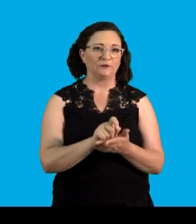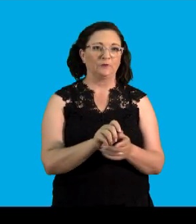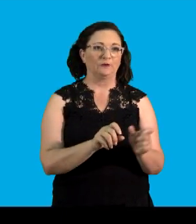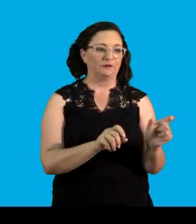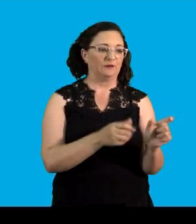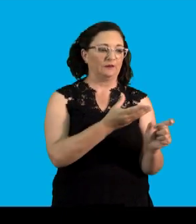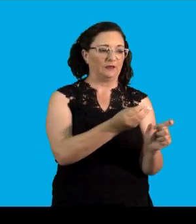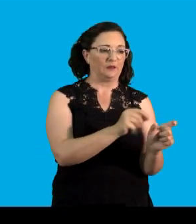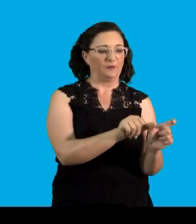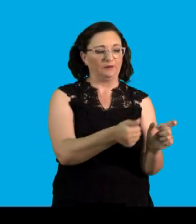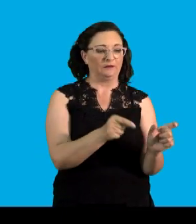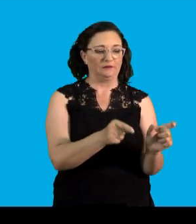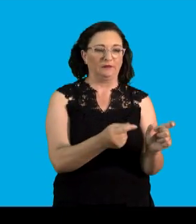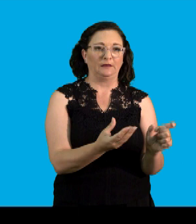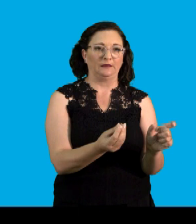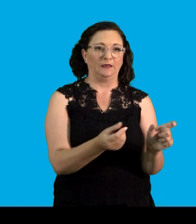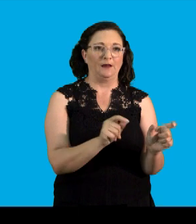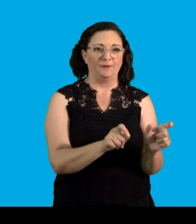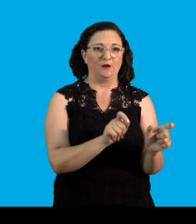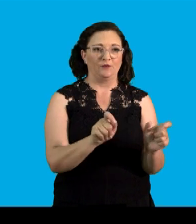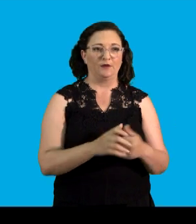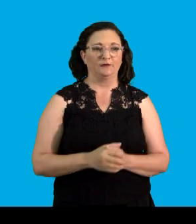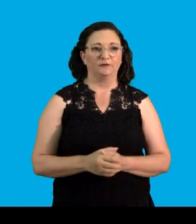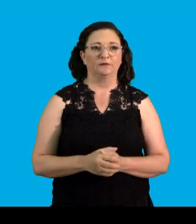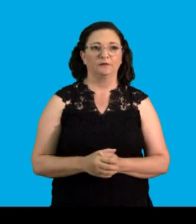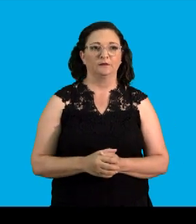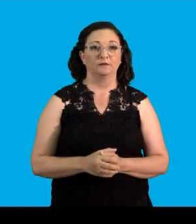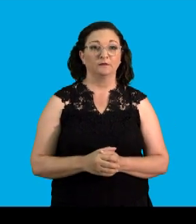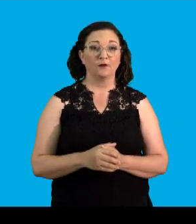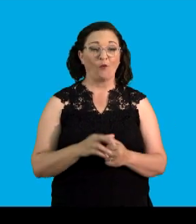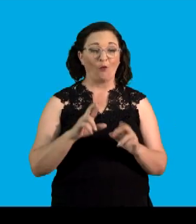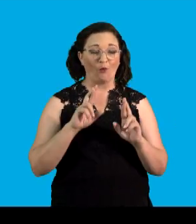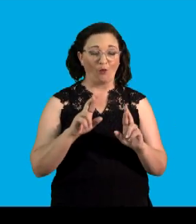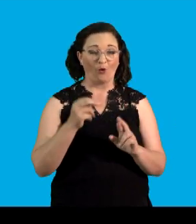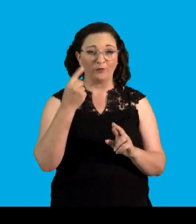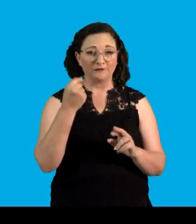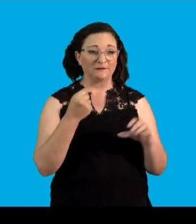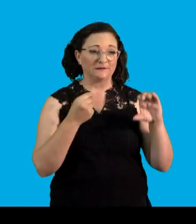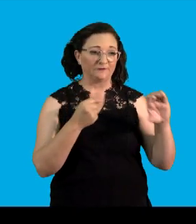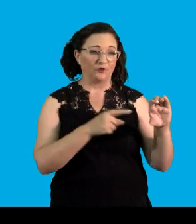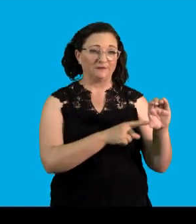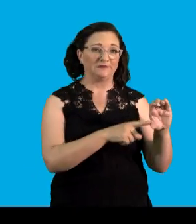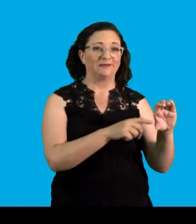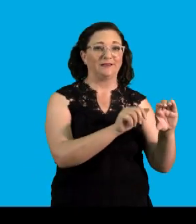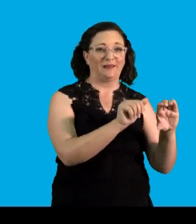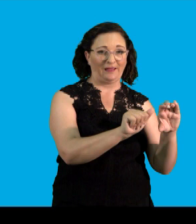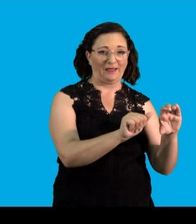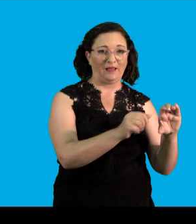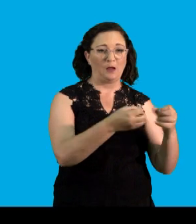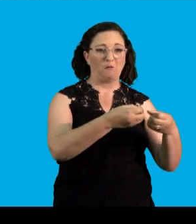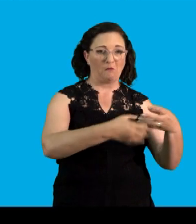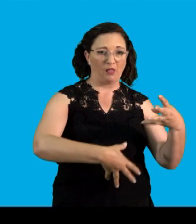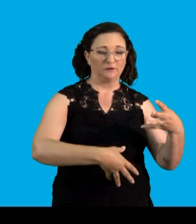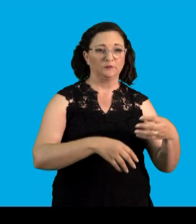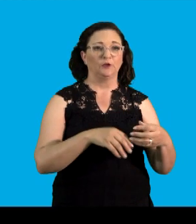to the question number. So that is your section A. I hope you understand and you know how to answer your multiple